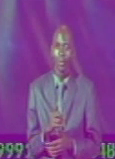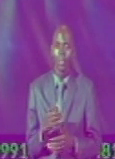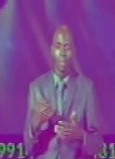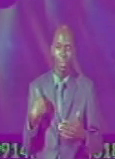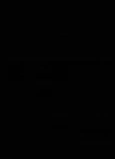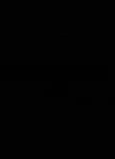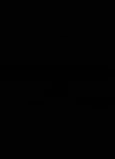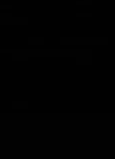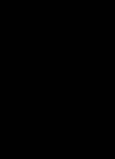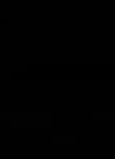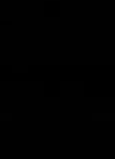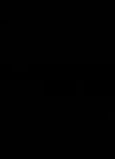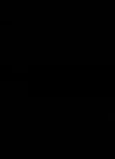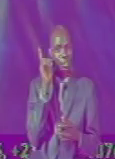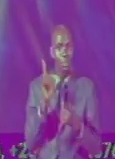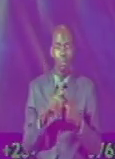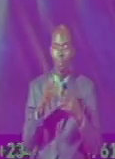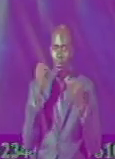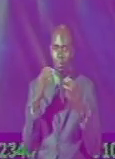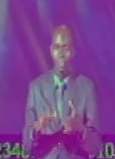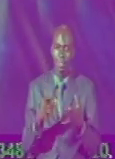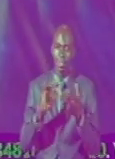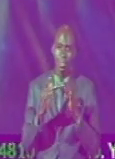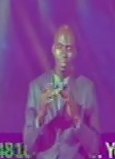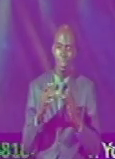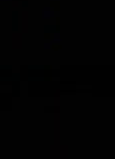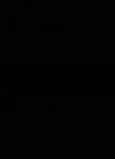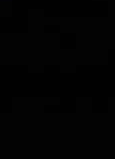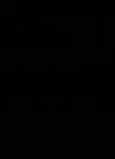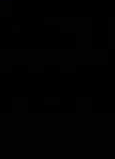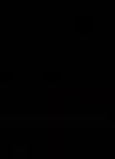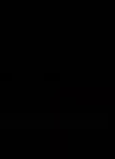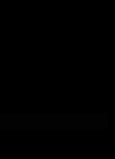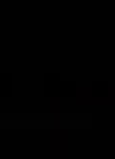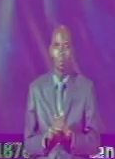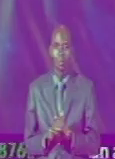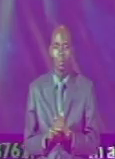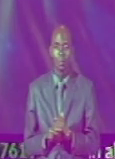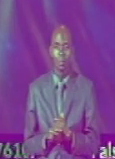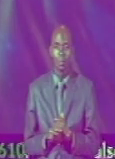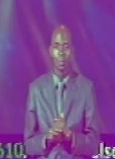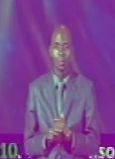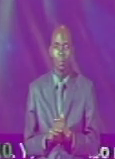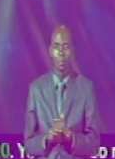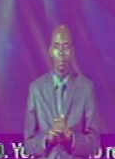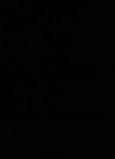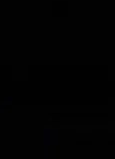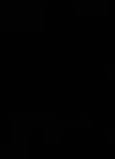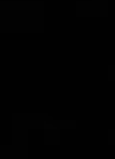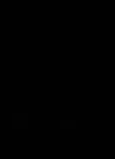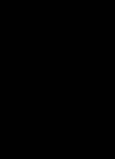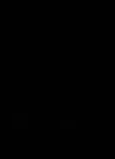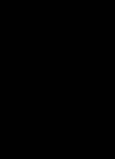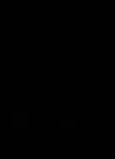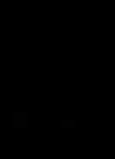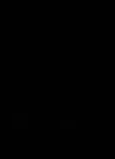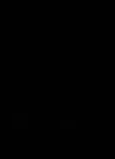Miracles. And there are so many. So many even in real care. But just give us the patience